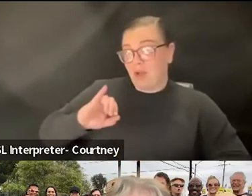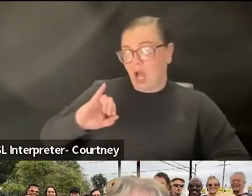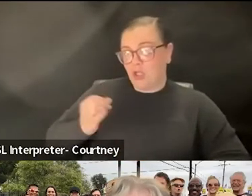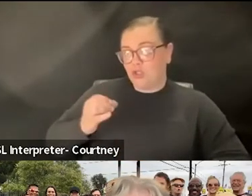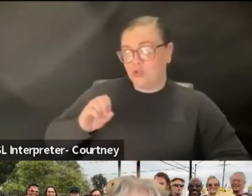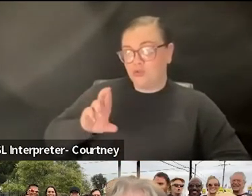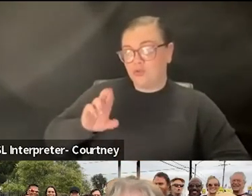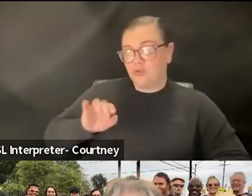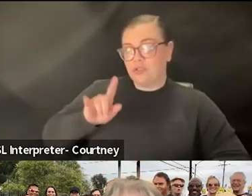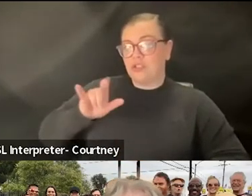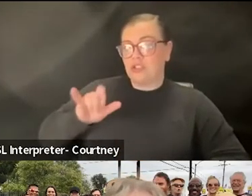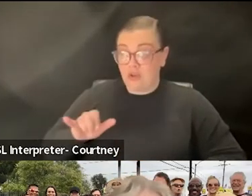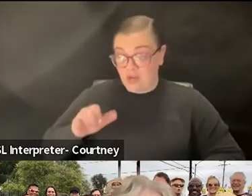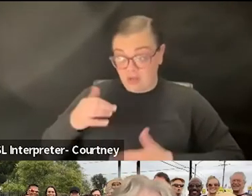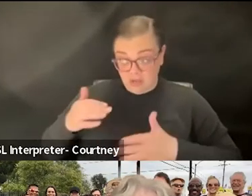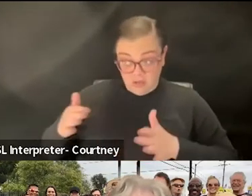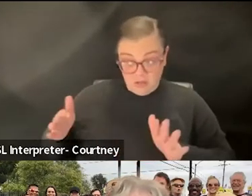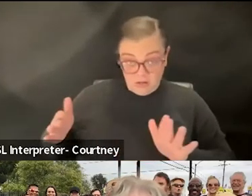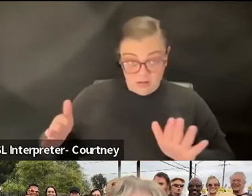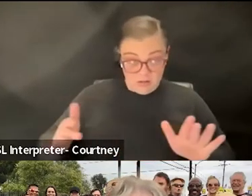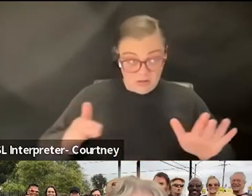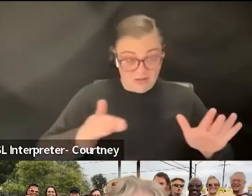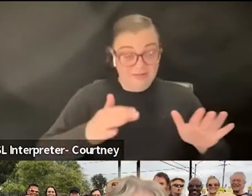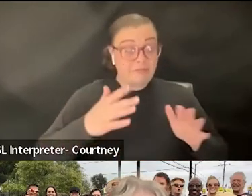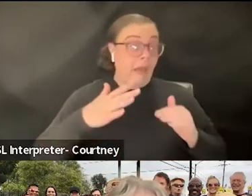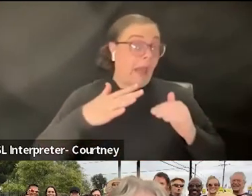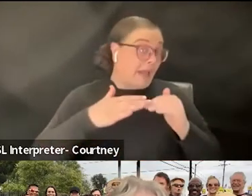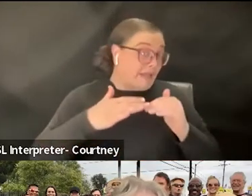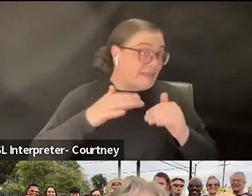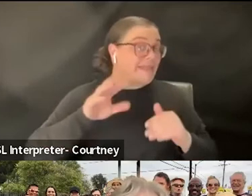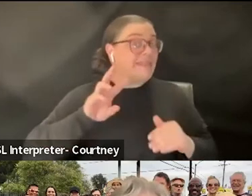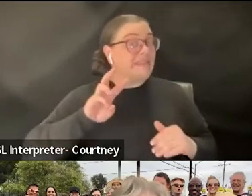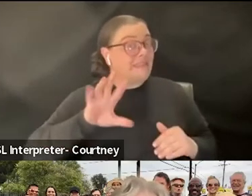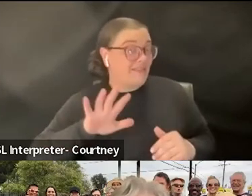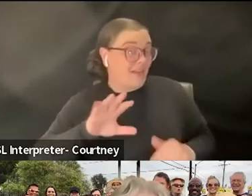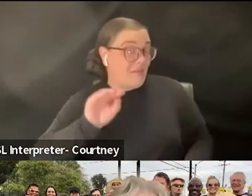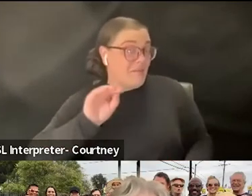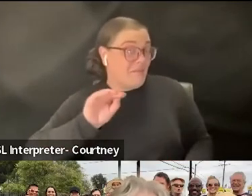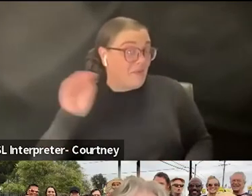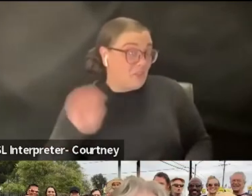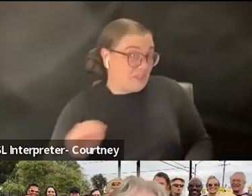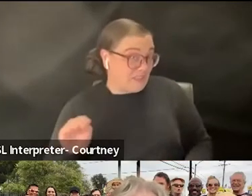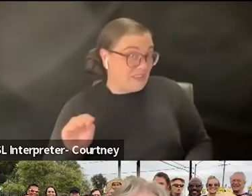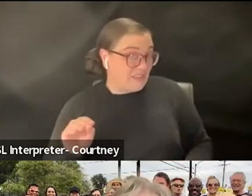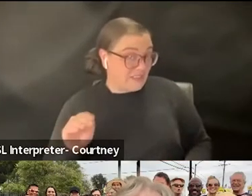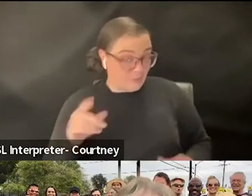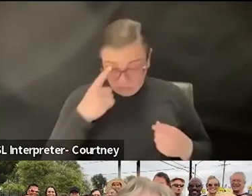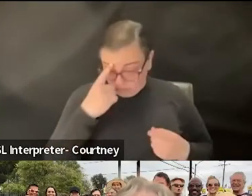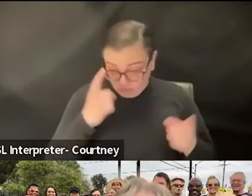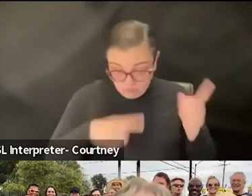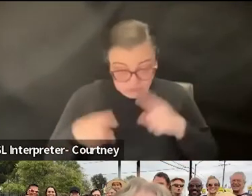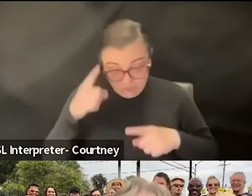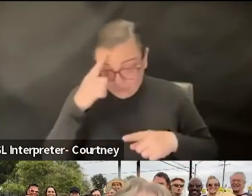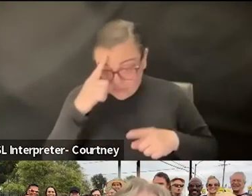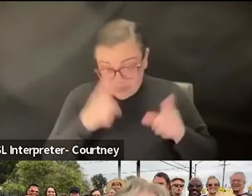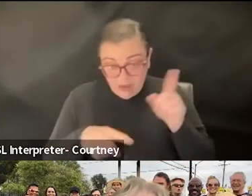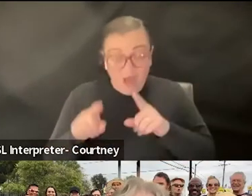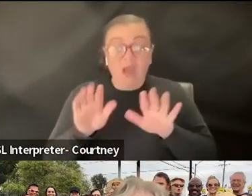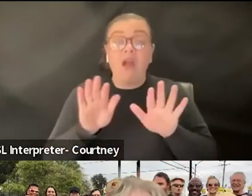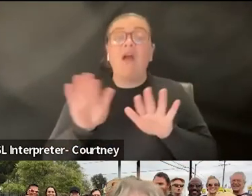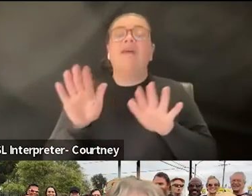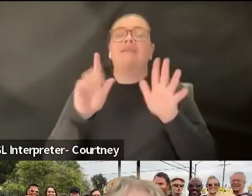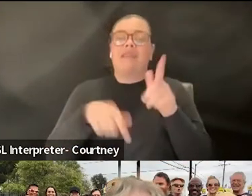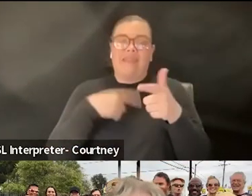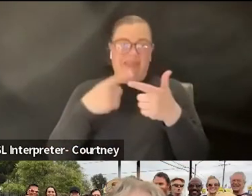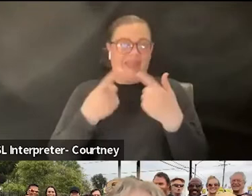kind of the QT until you have at least 65%, because you can blow your strategy that way. And the